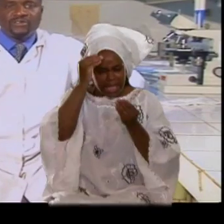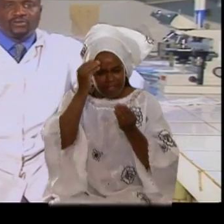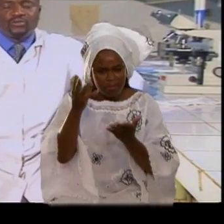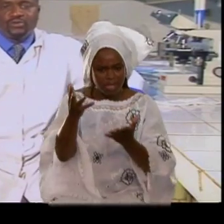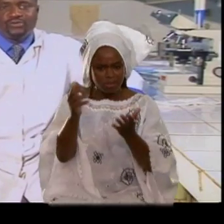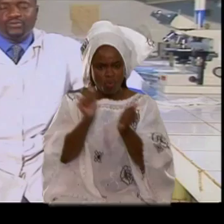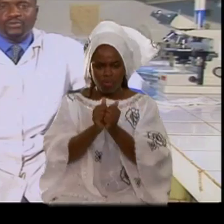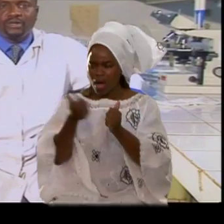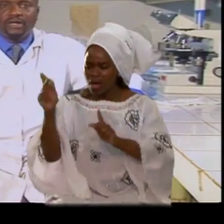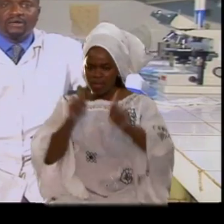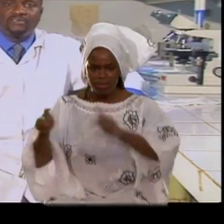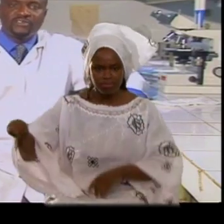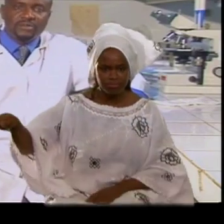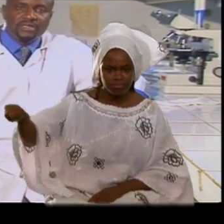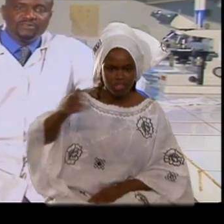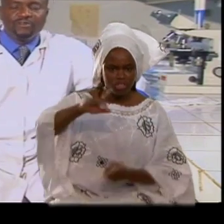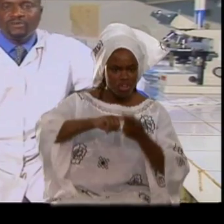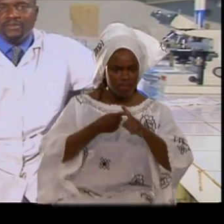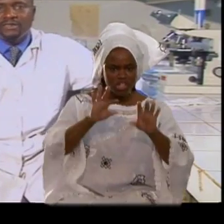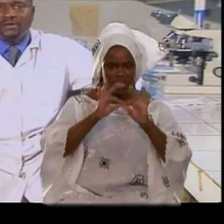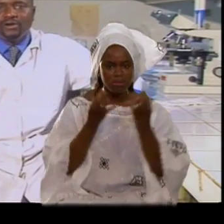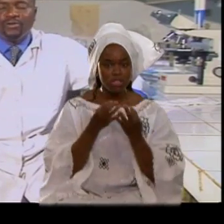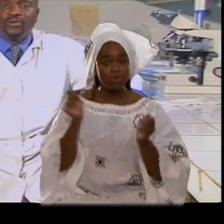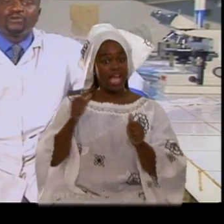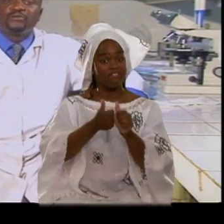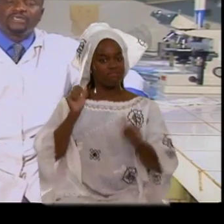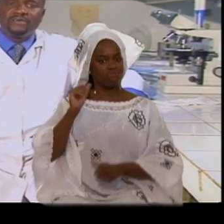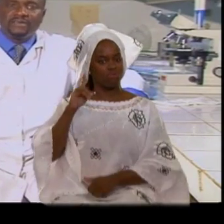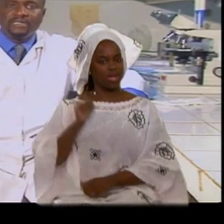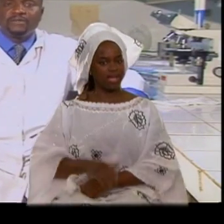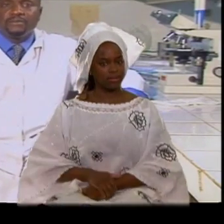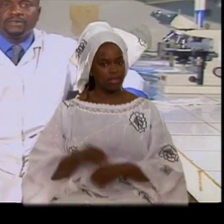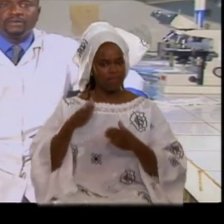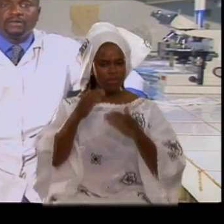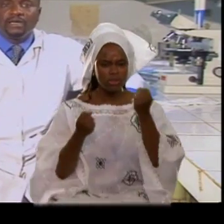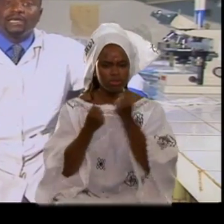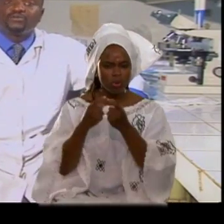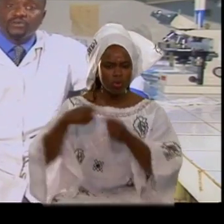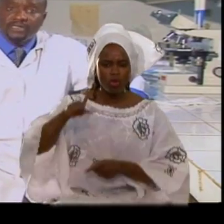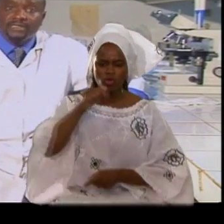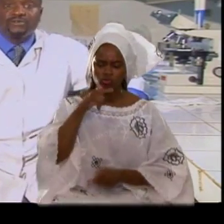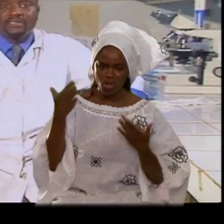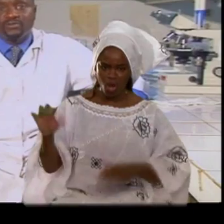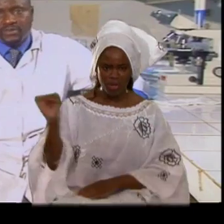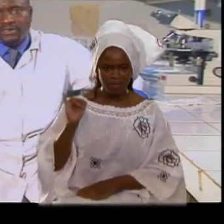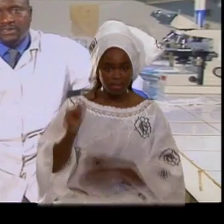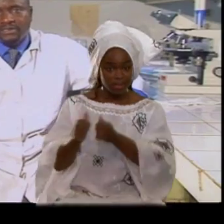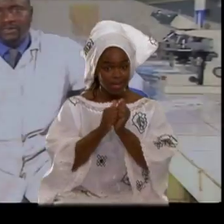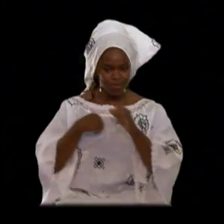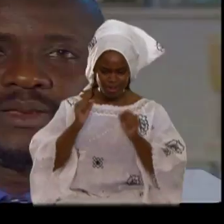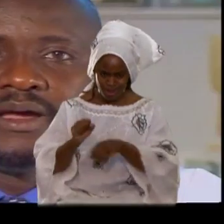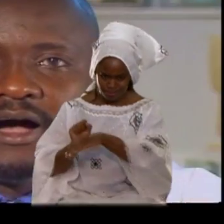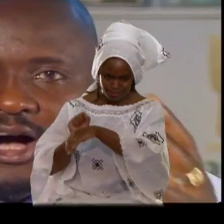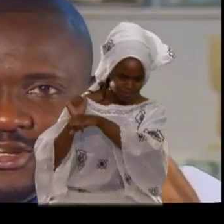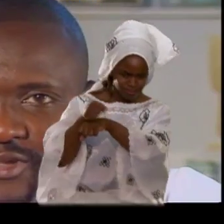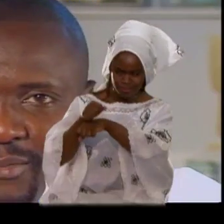Share this information with those around you, with your friends and your families, so they can avoid AIDS. And give your support to those who are